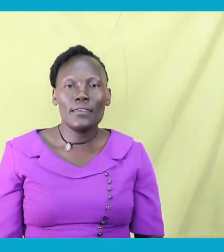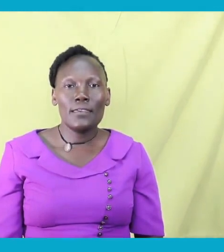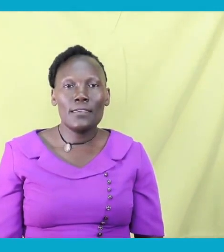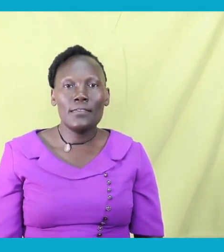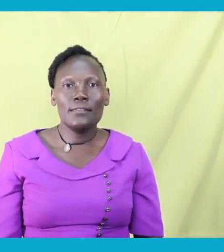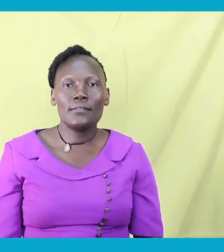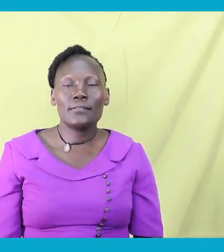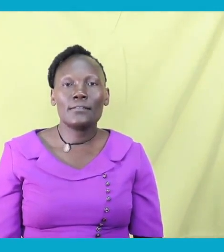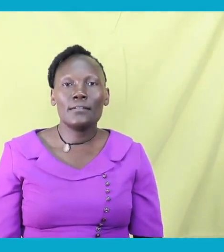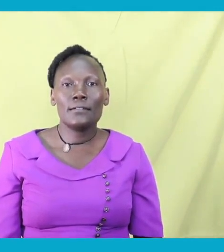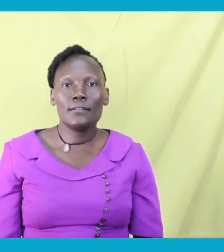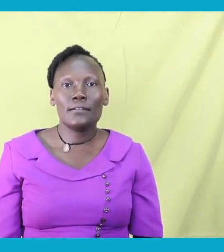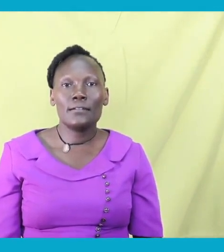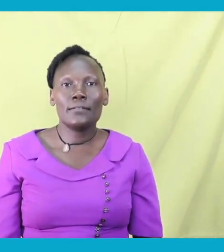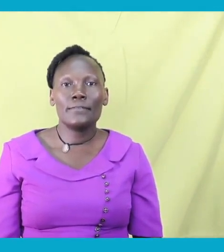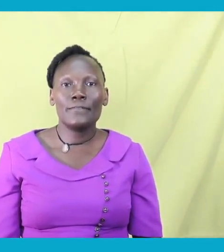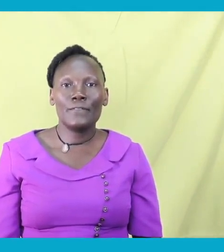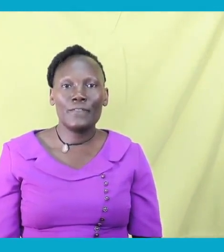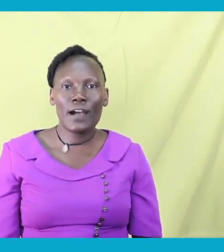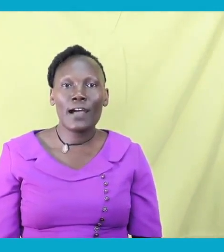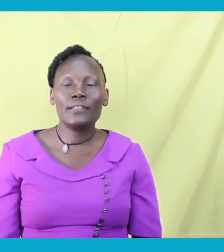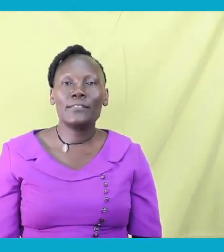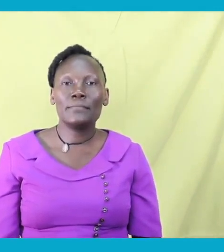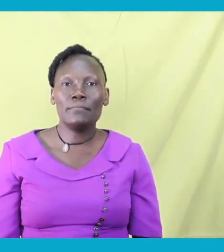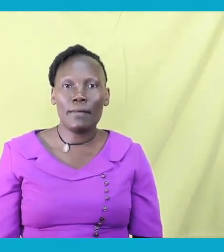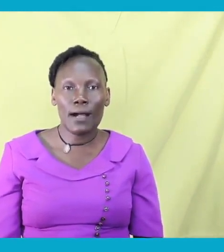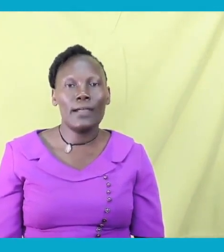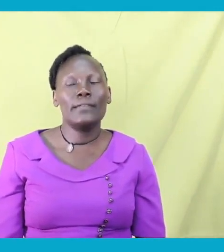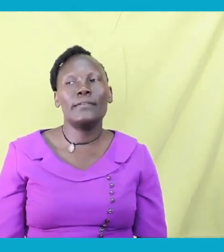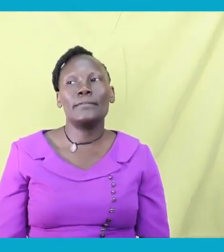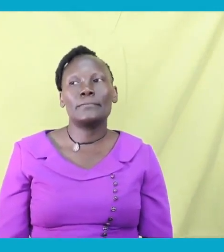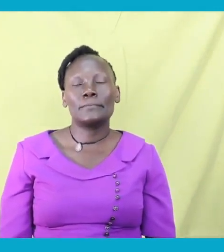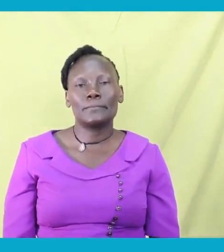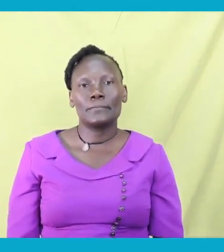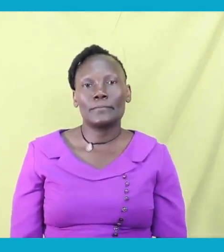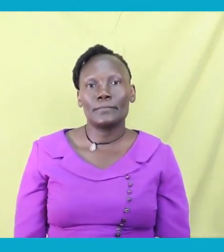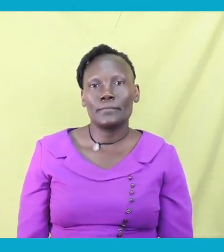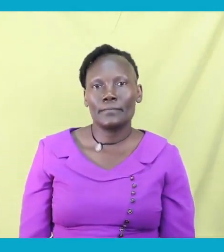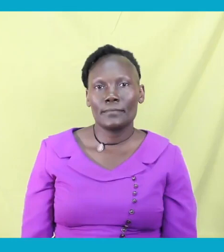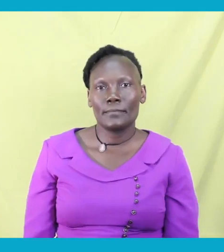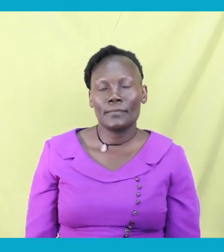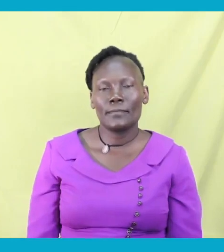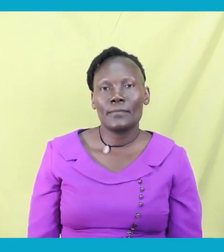Father is a fat man.